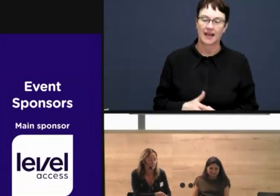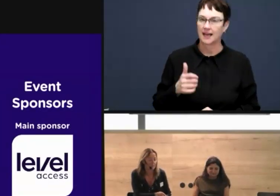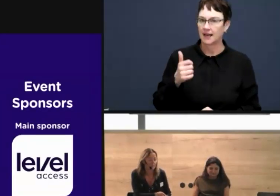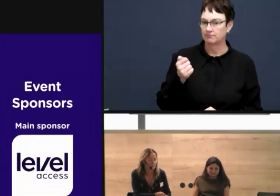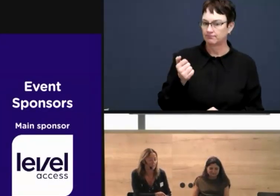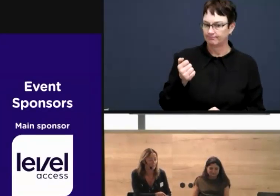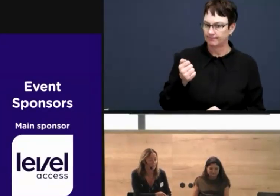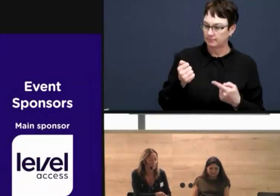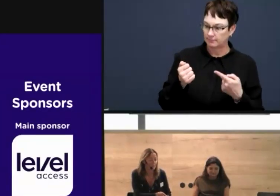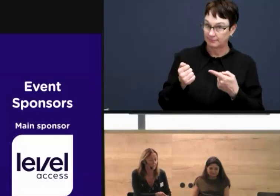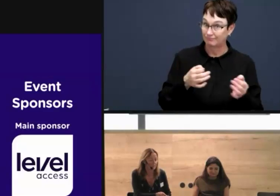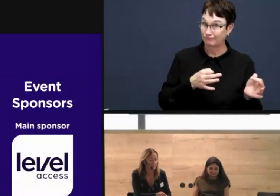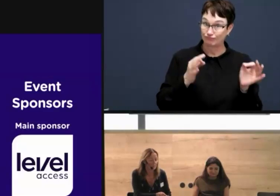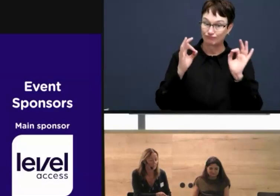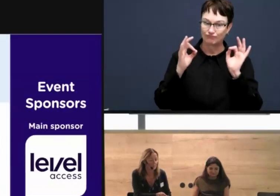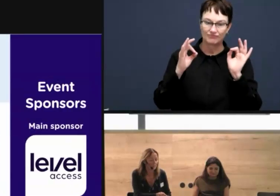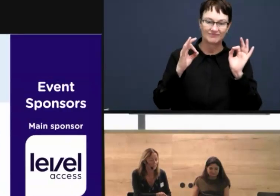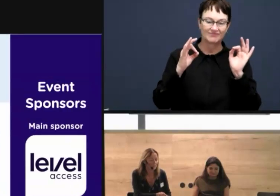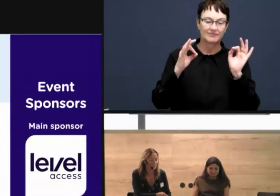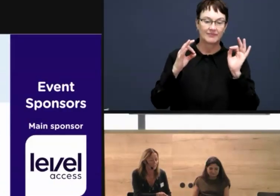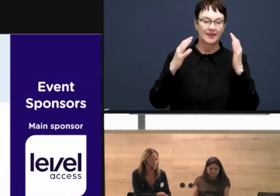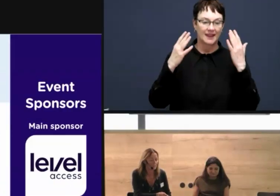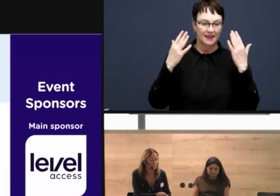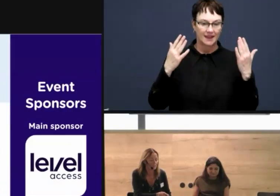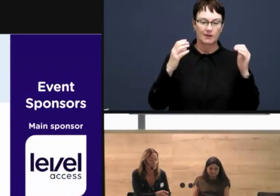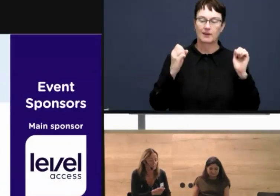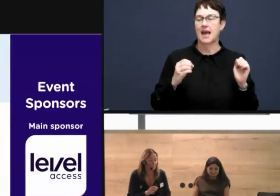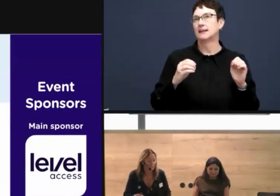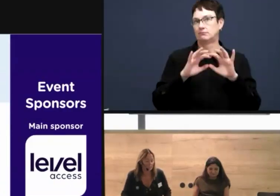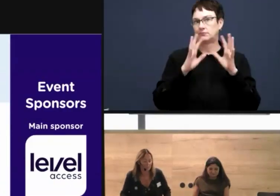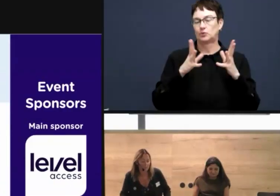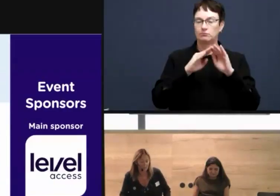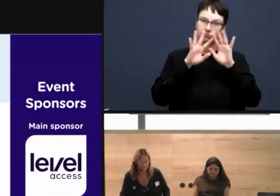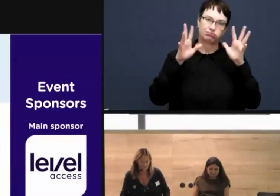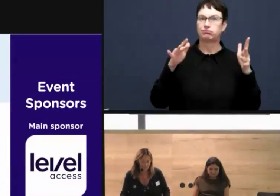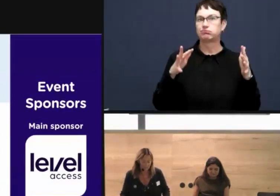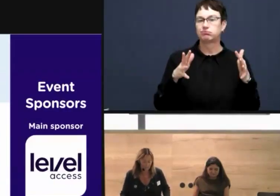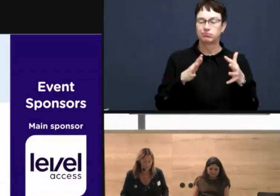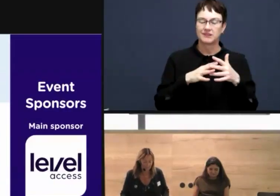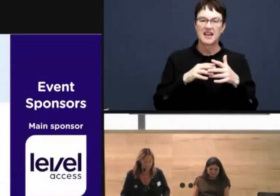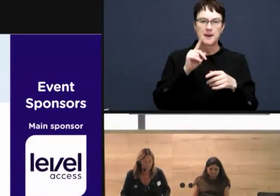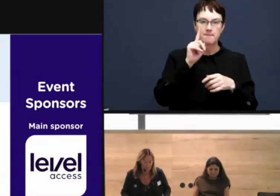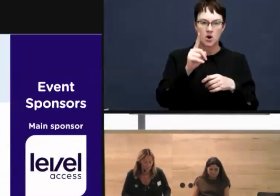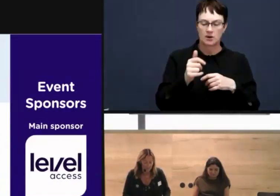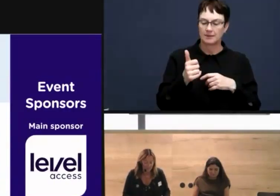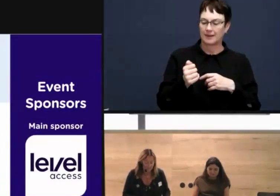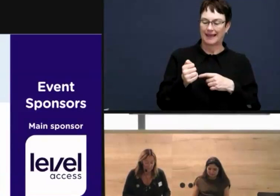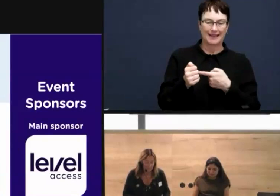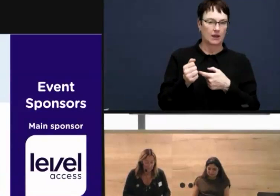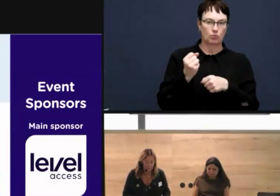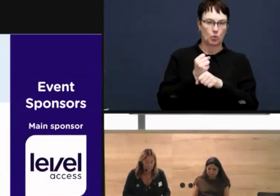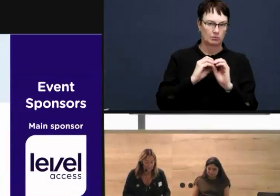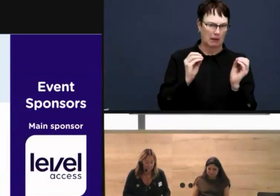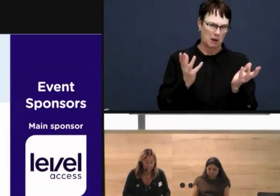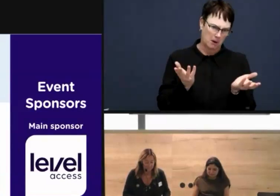So we can stream this all over the world and we get everything to work, but the clicker doesn't work. That's really interesting. Okay,